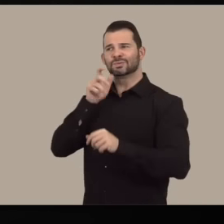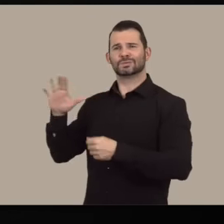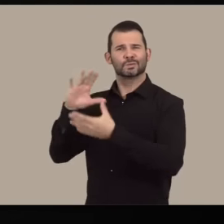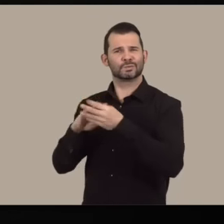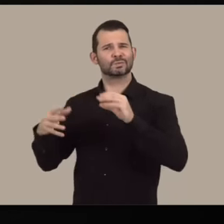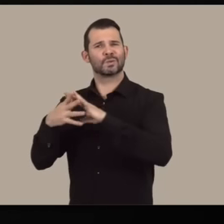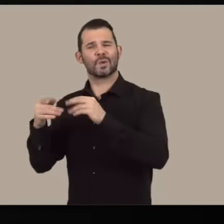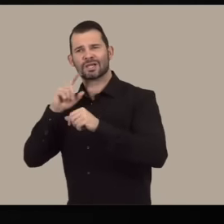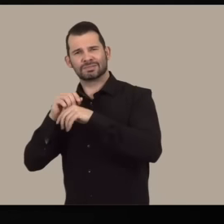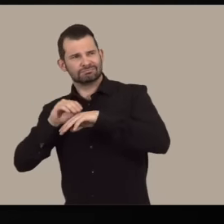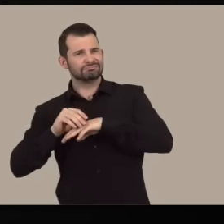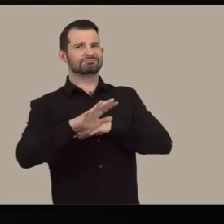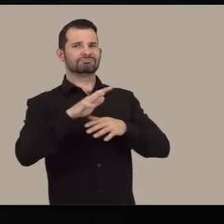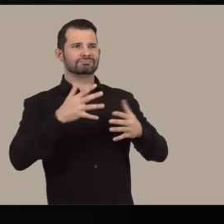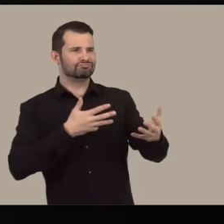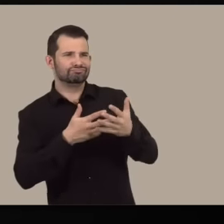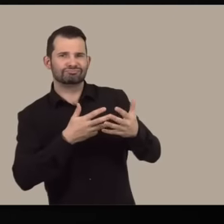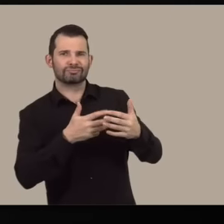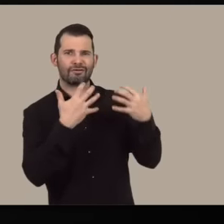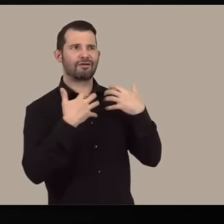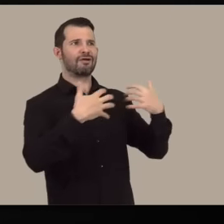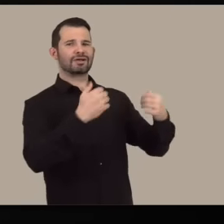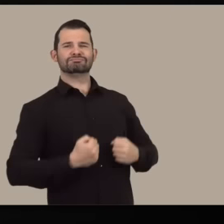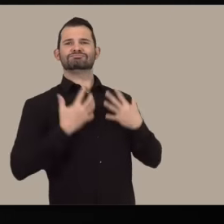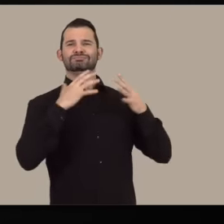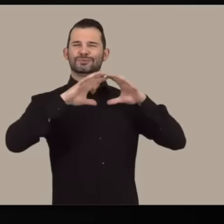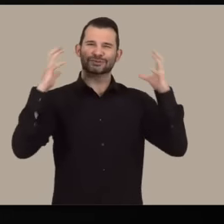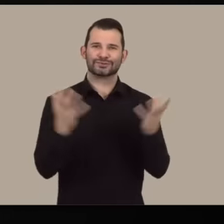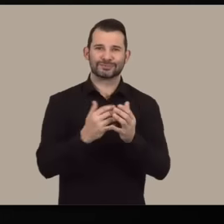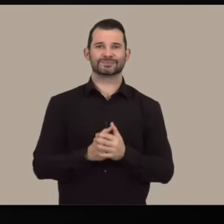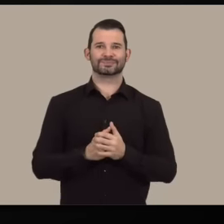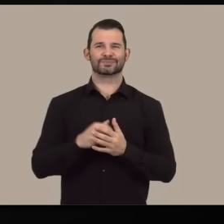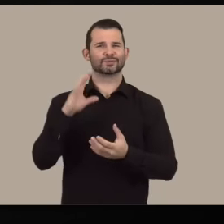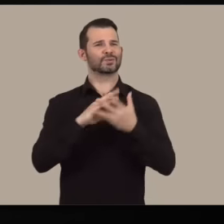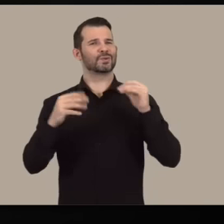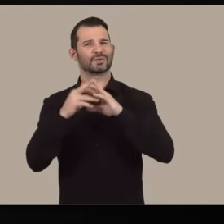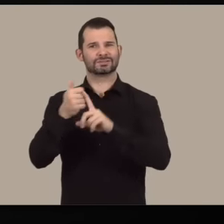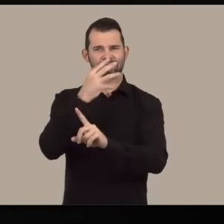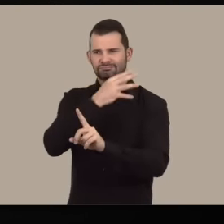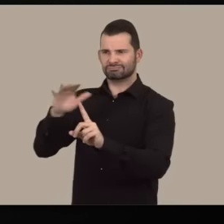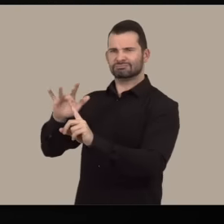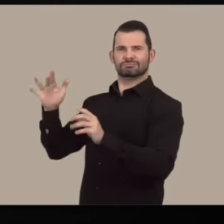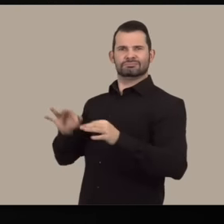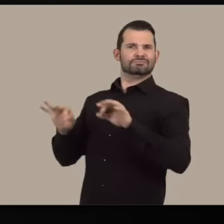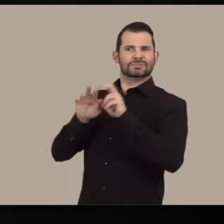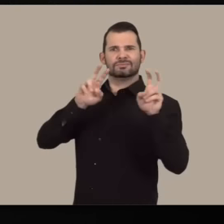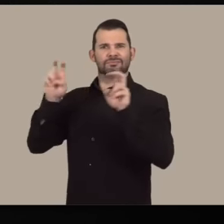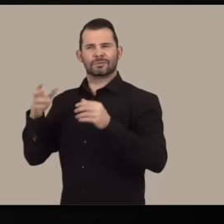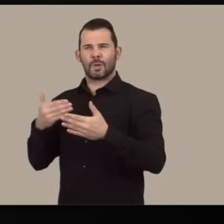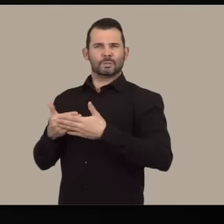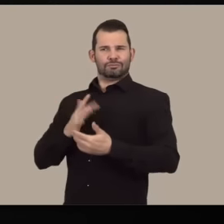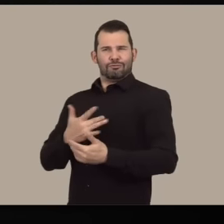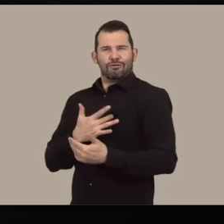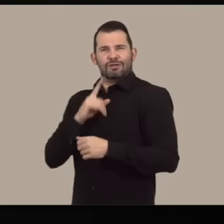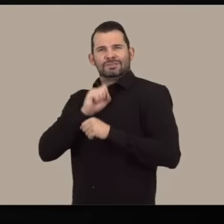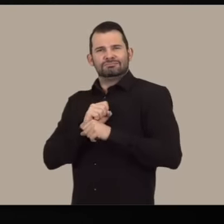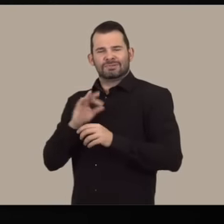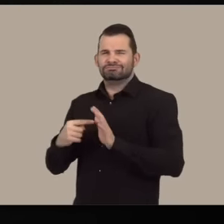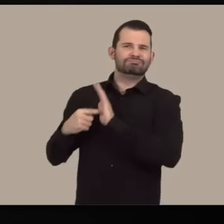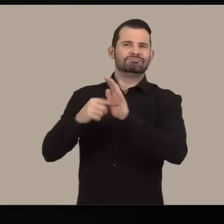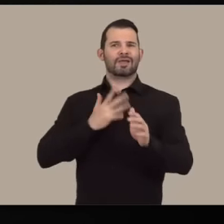story move and engage audiences around the world. Stories that illuminate subjects close to our heart